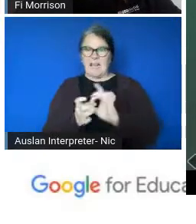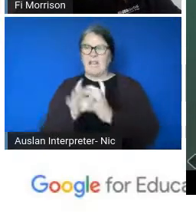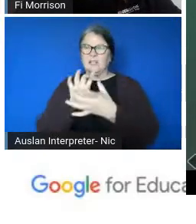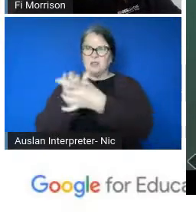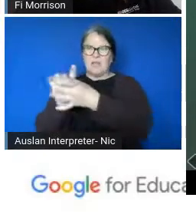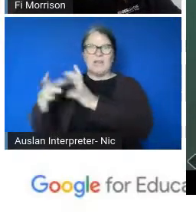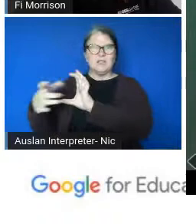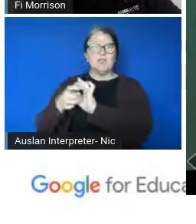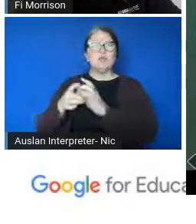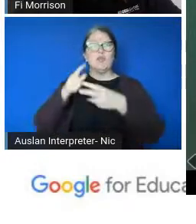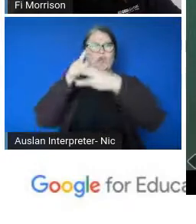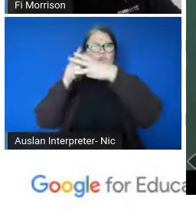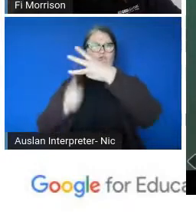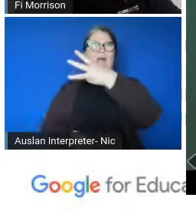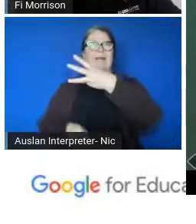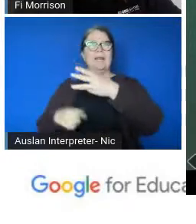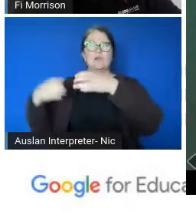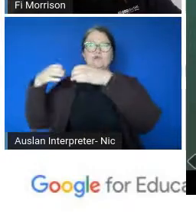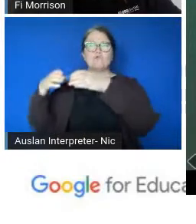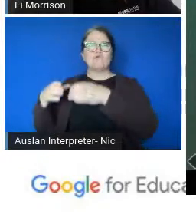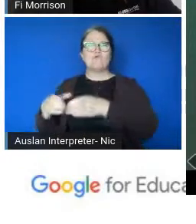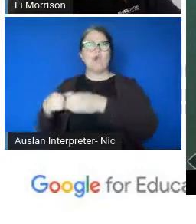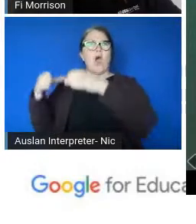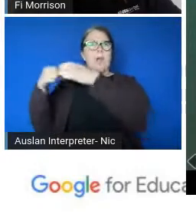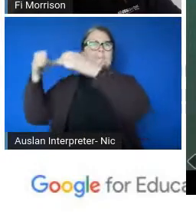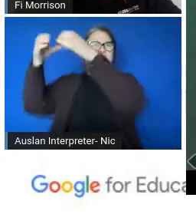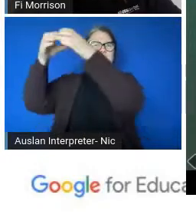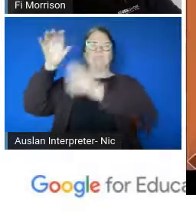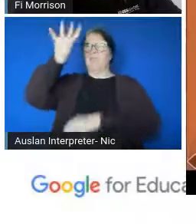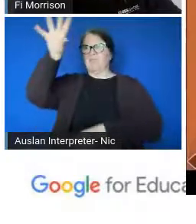my family come from. And that's why I'm a Kamilaroi man.